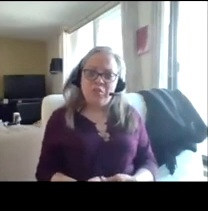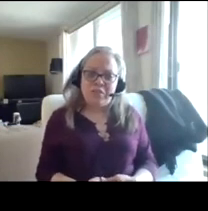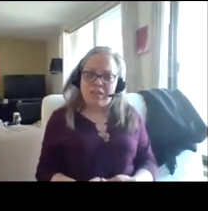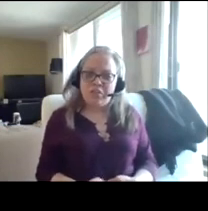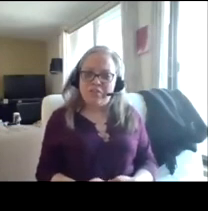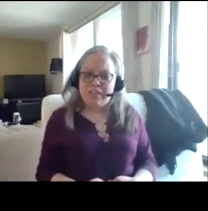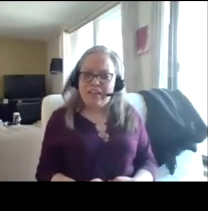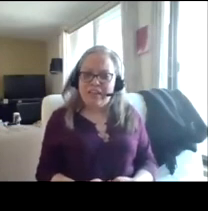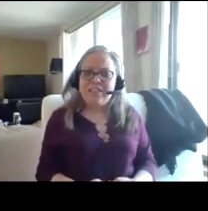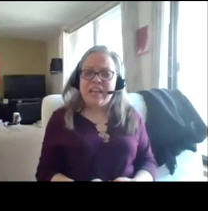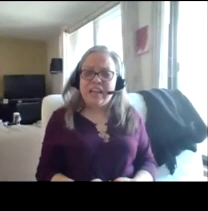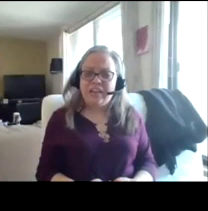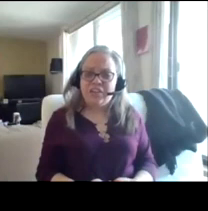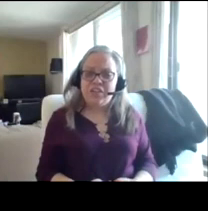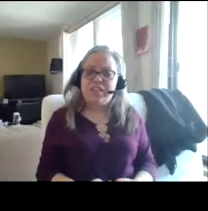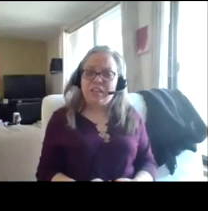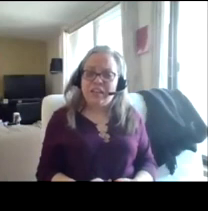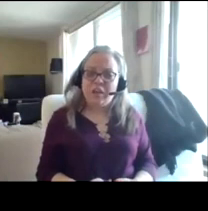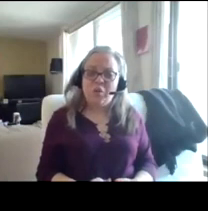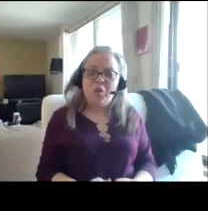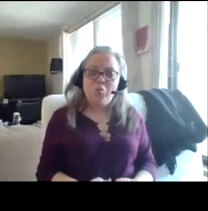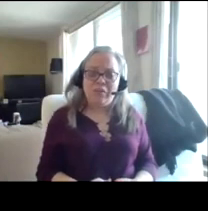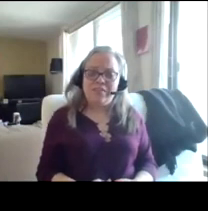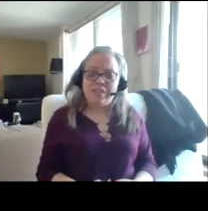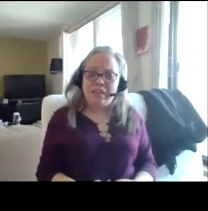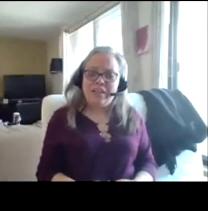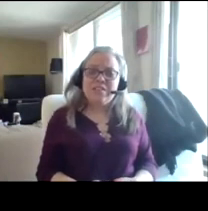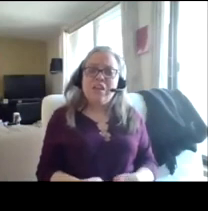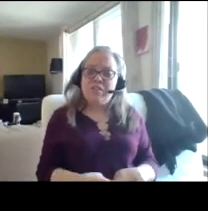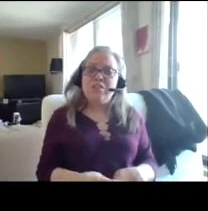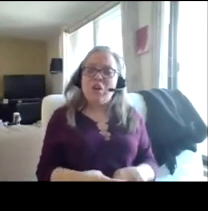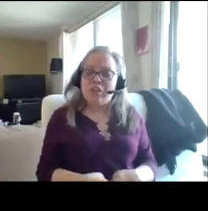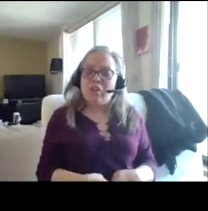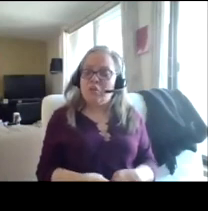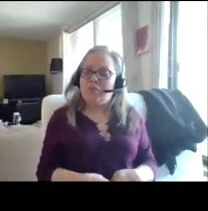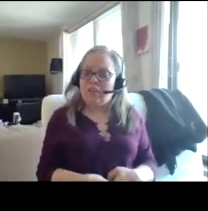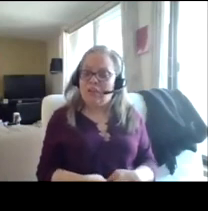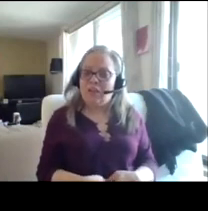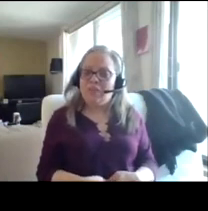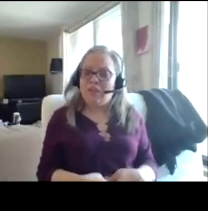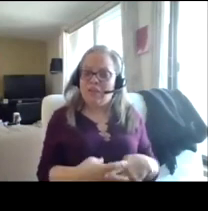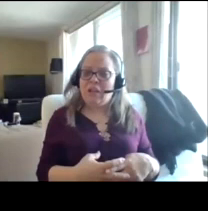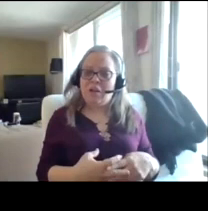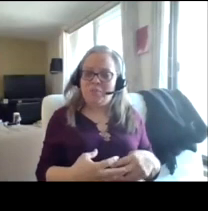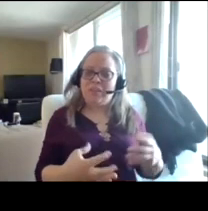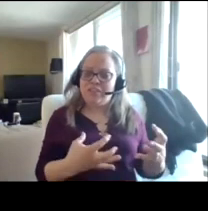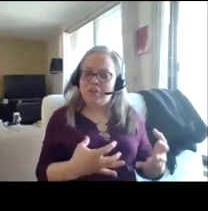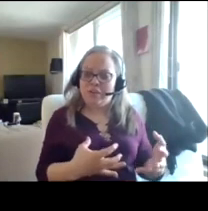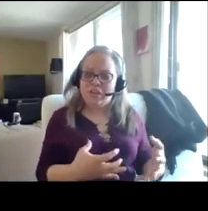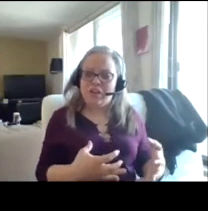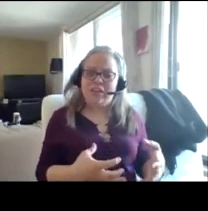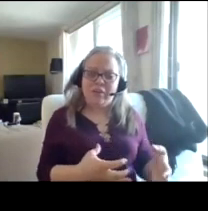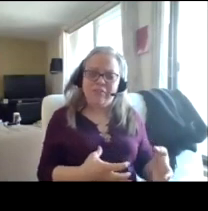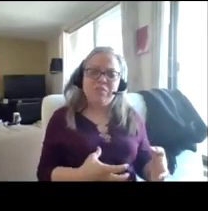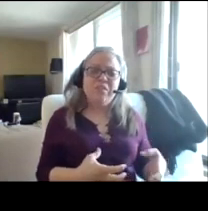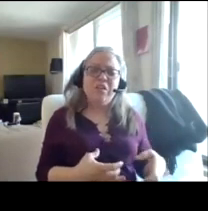children's residential facilities, and Indigenous healing and wellness facilities. These all include the consideration